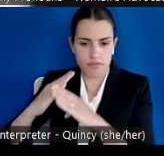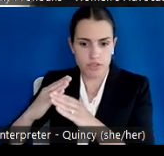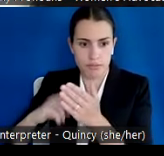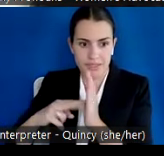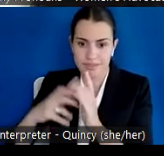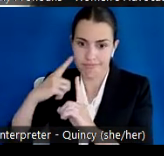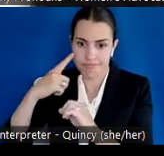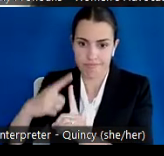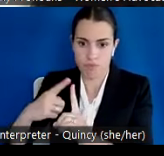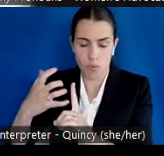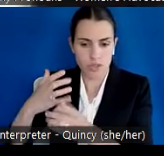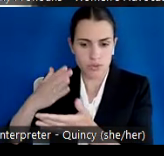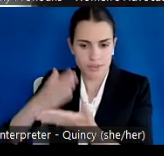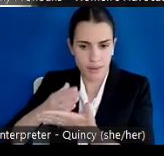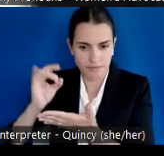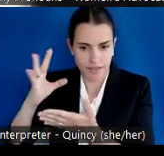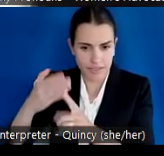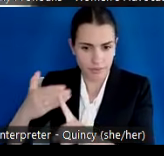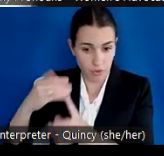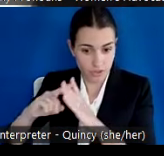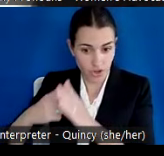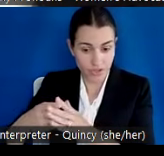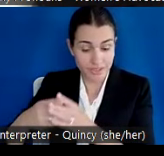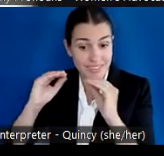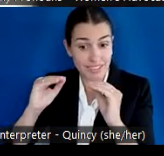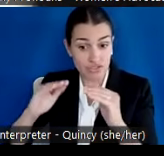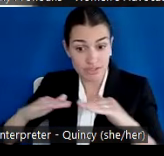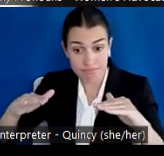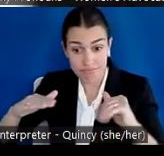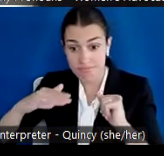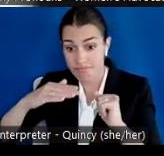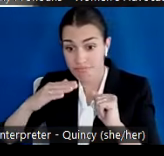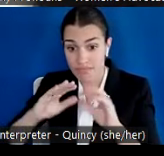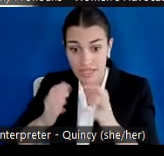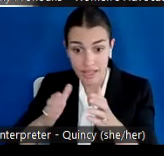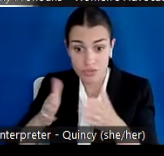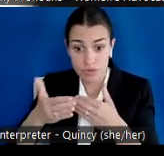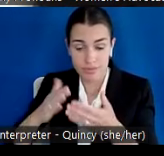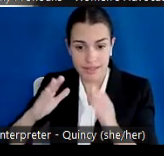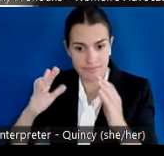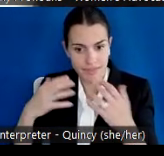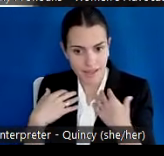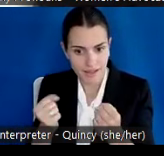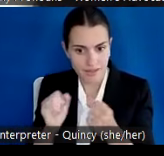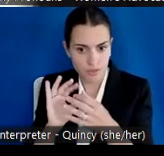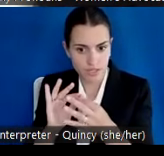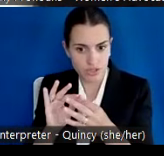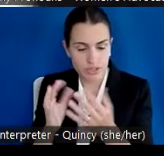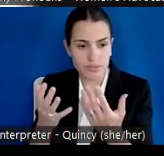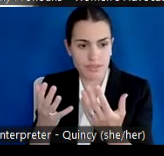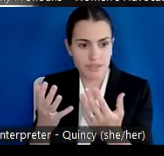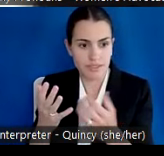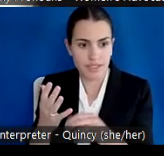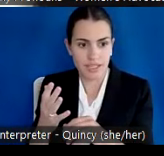such as teaching healthy relationship skills in classrooms and working to reduce risks for relationship abuse and increase those